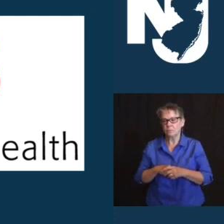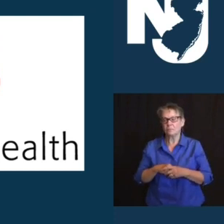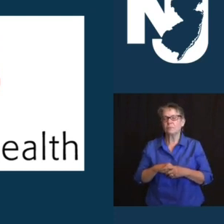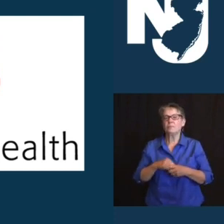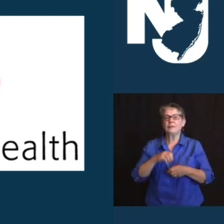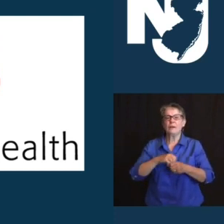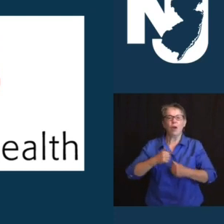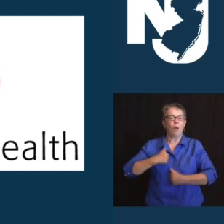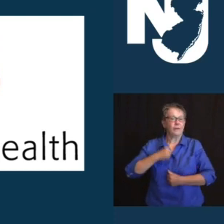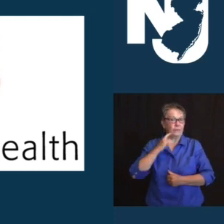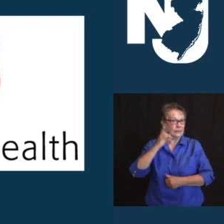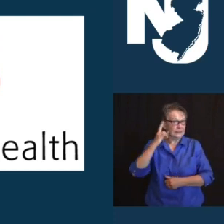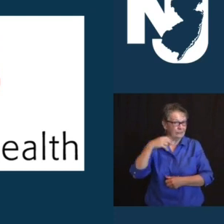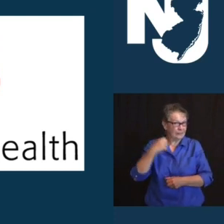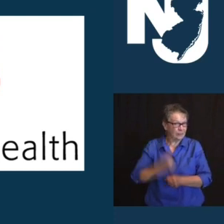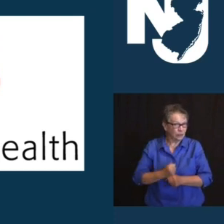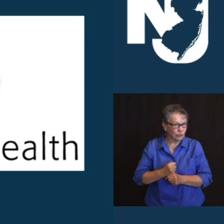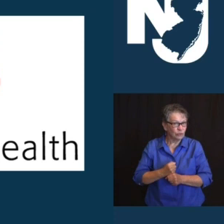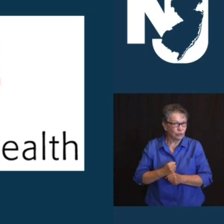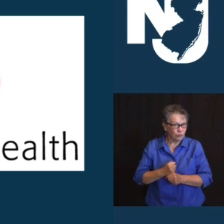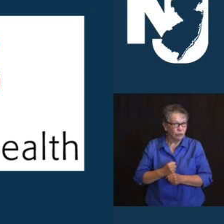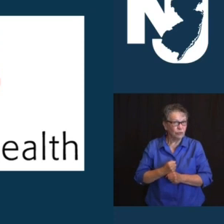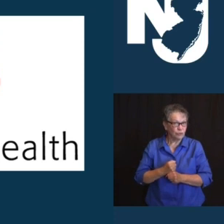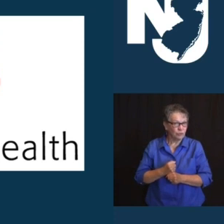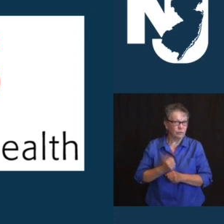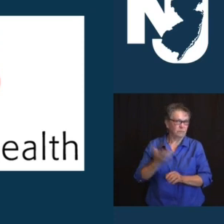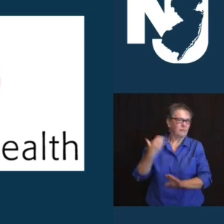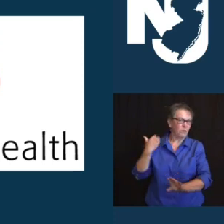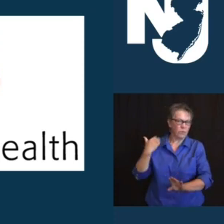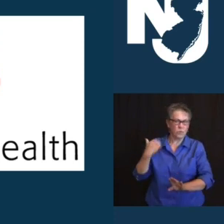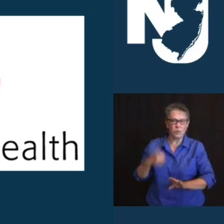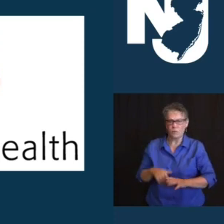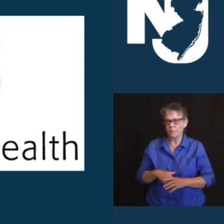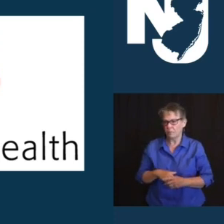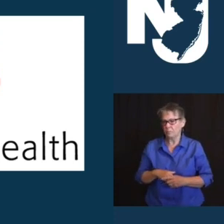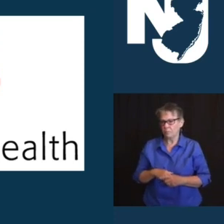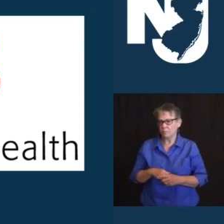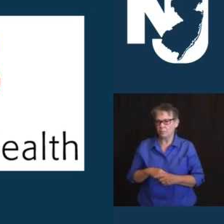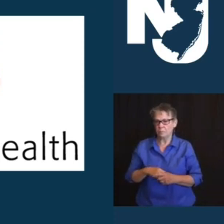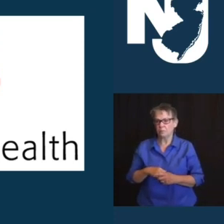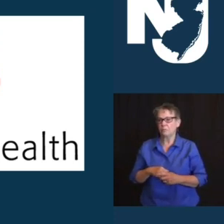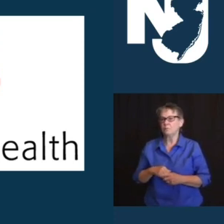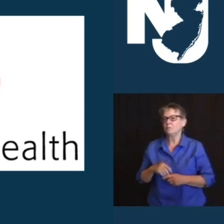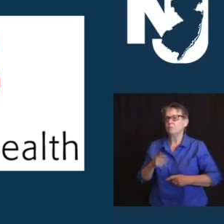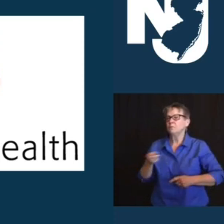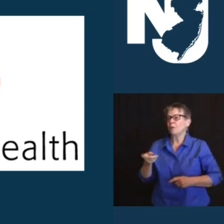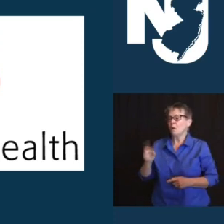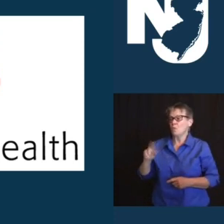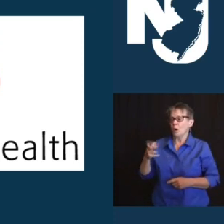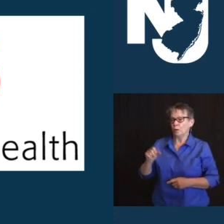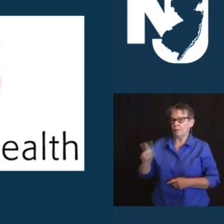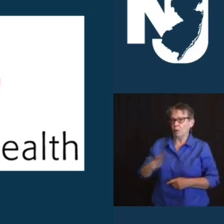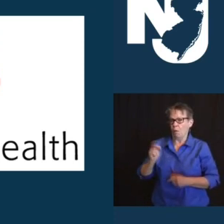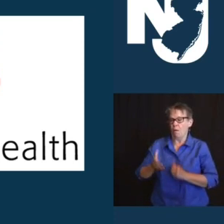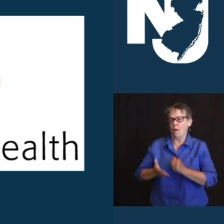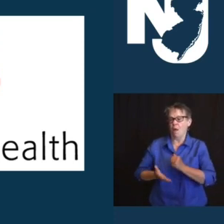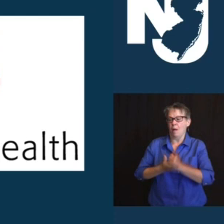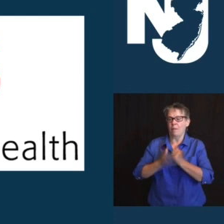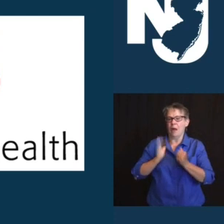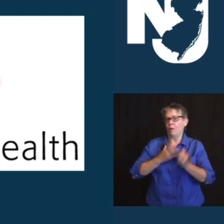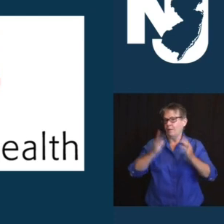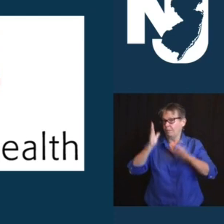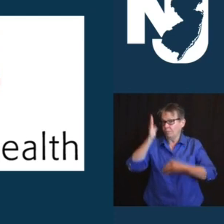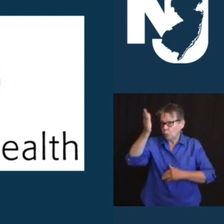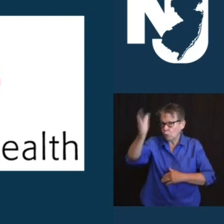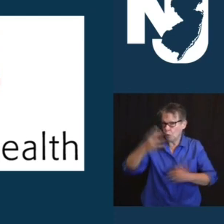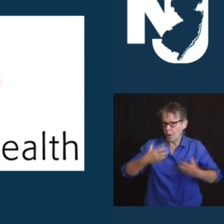health, and our investment in them is a direct investment in our public health. Our contact tracers represent a vital piece of